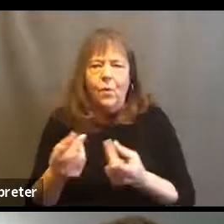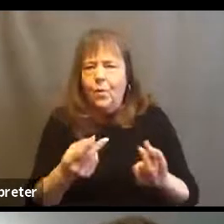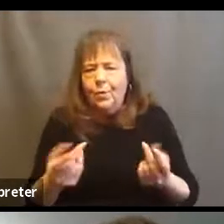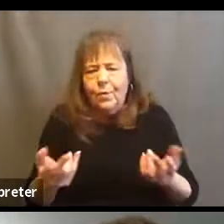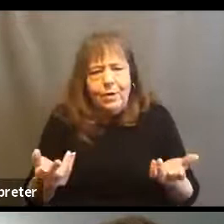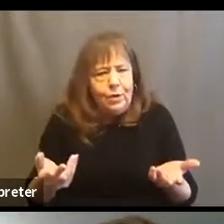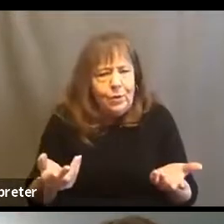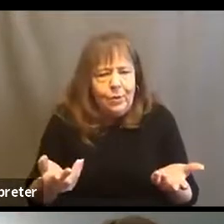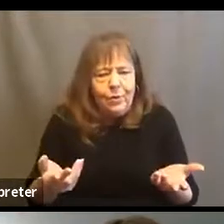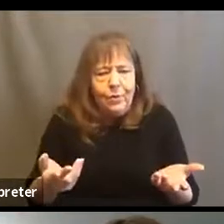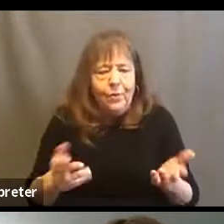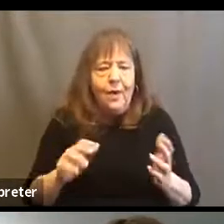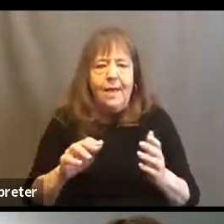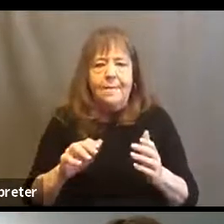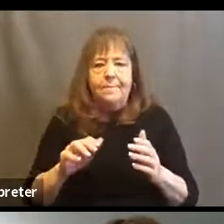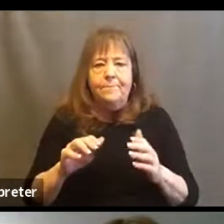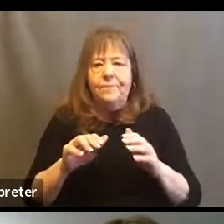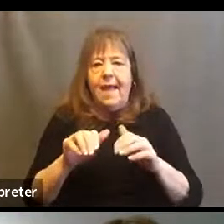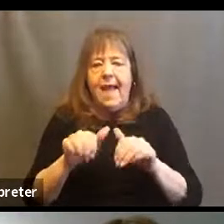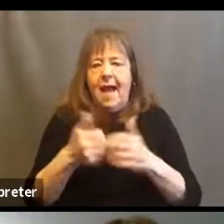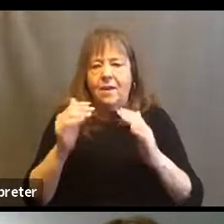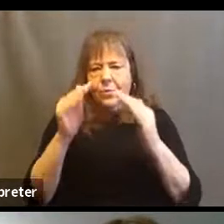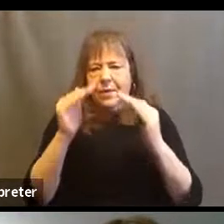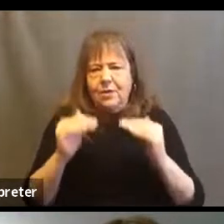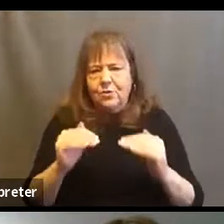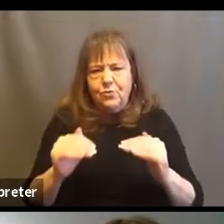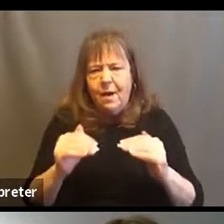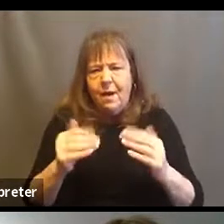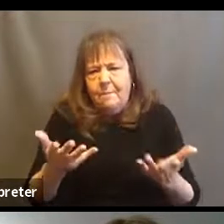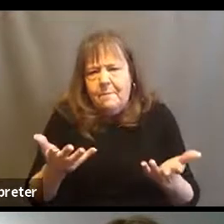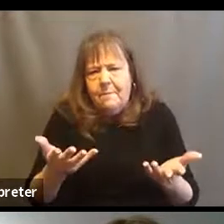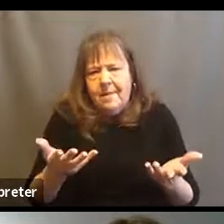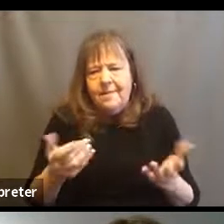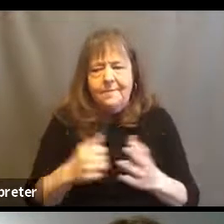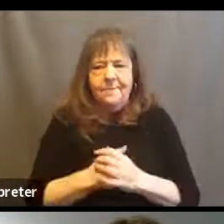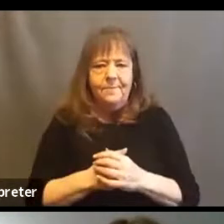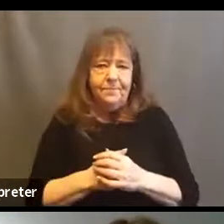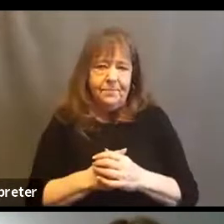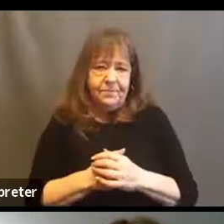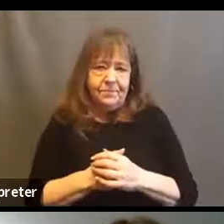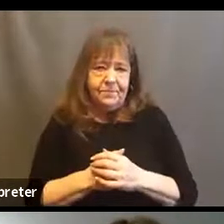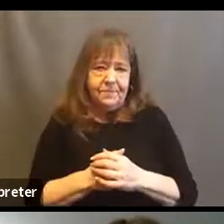we like? How did we get to level orange, like, specifically?